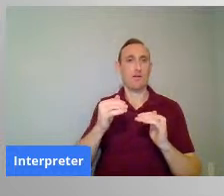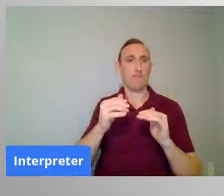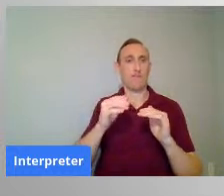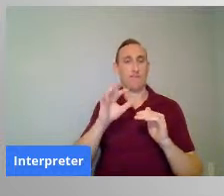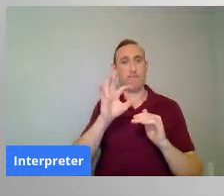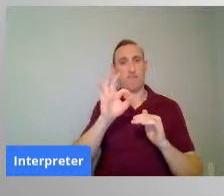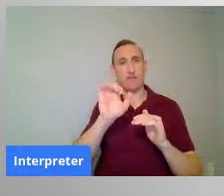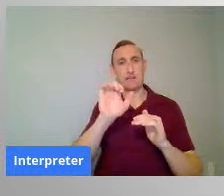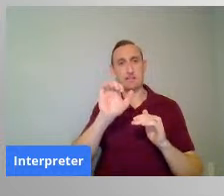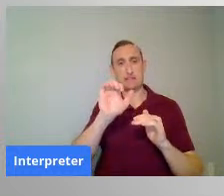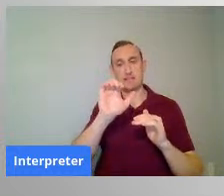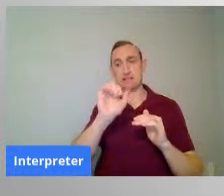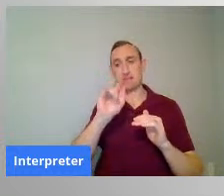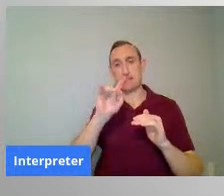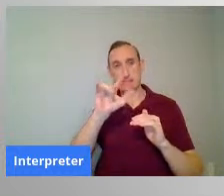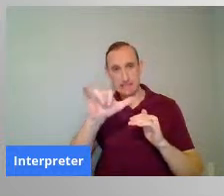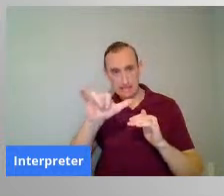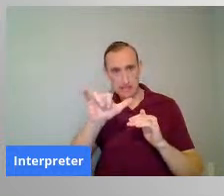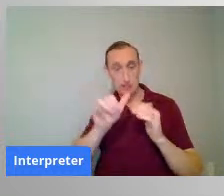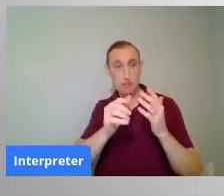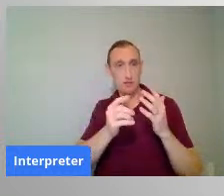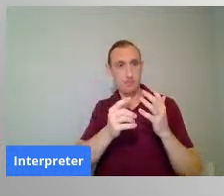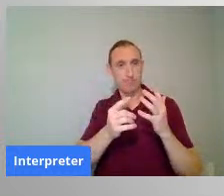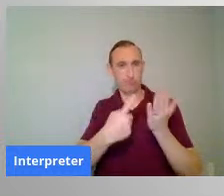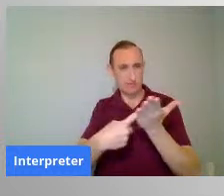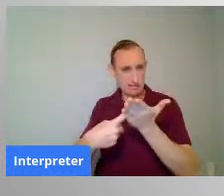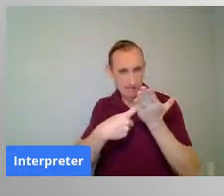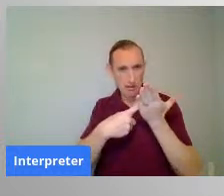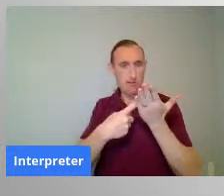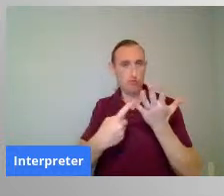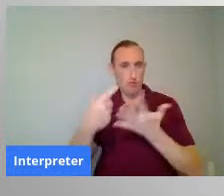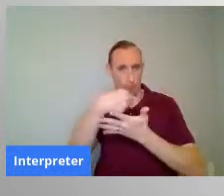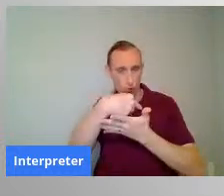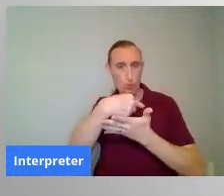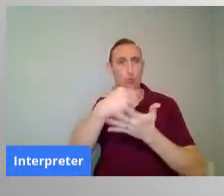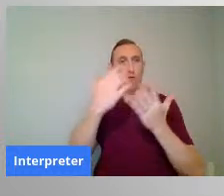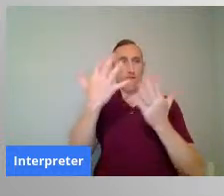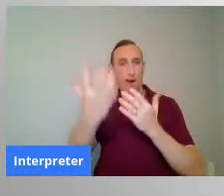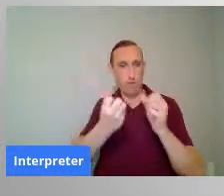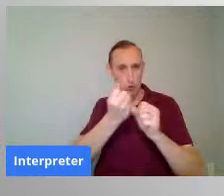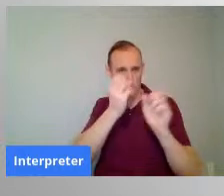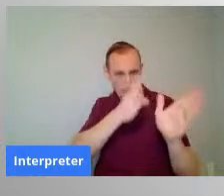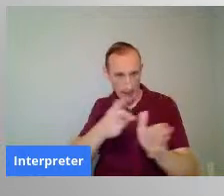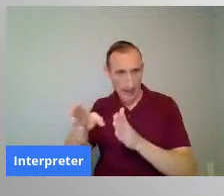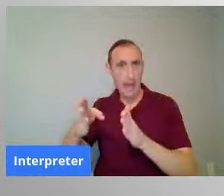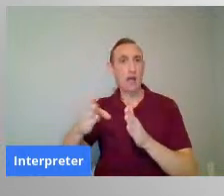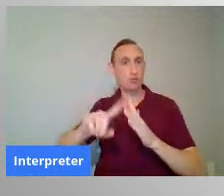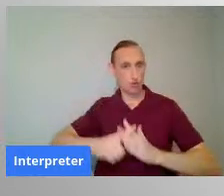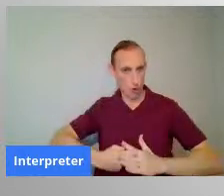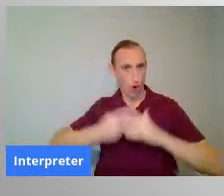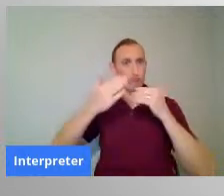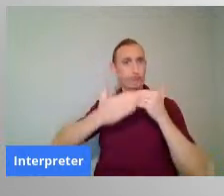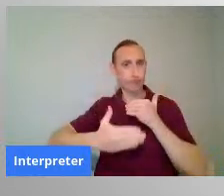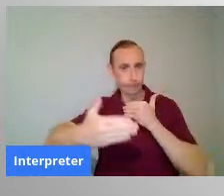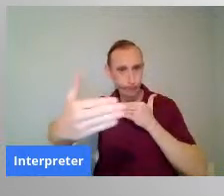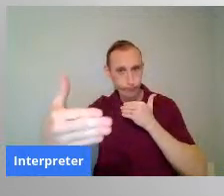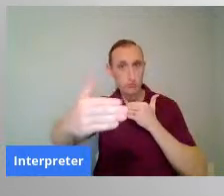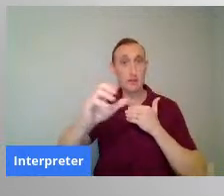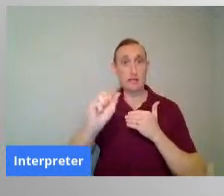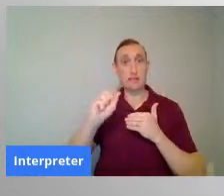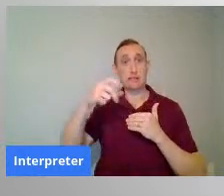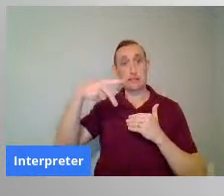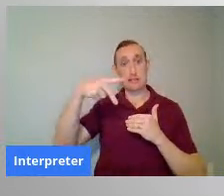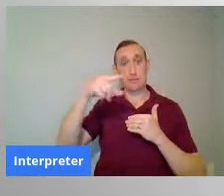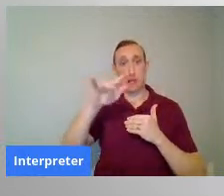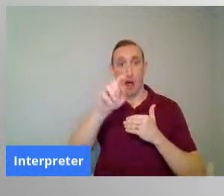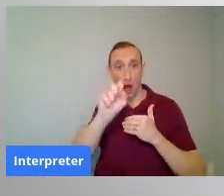Georgia DOE is underway. What else? Plans for SPLOST 6,